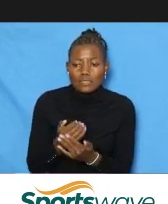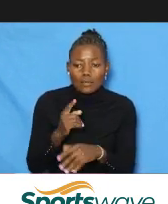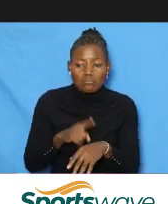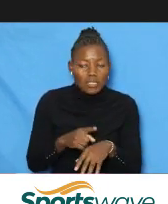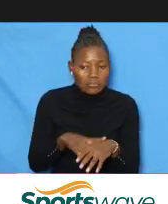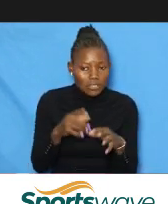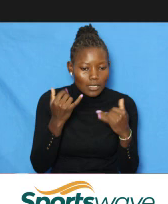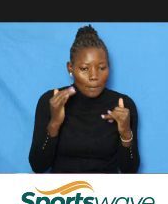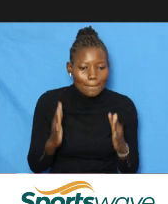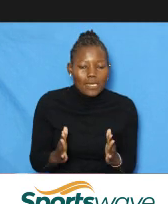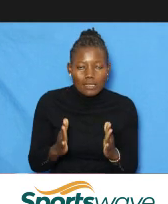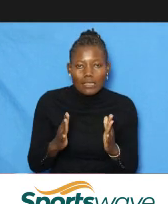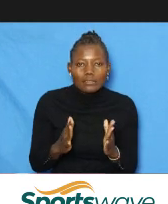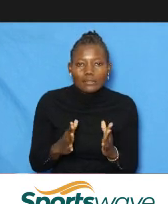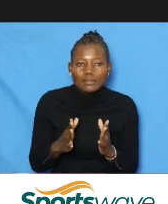athletes,